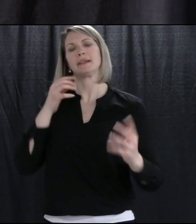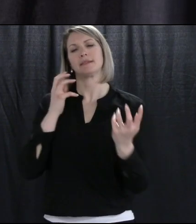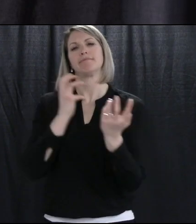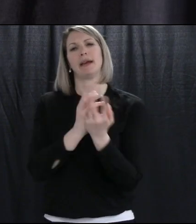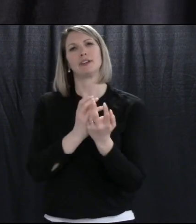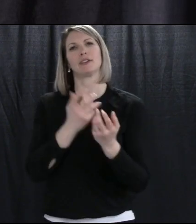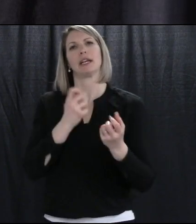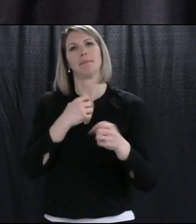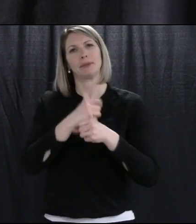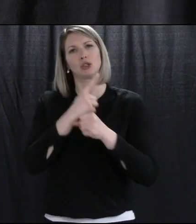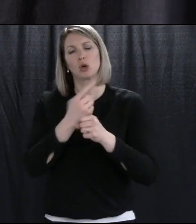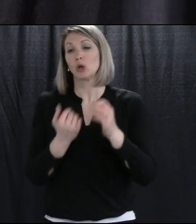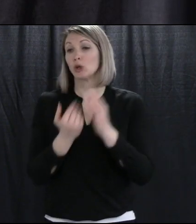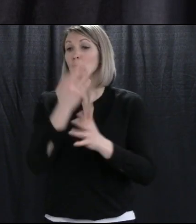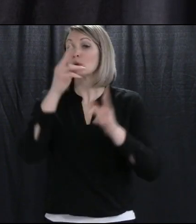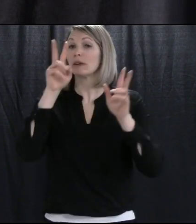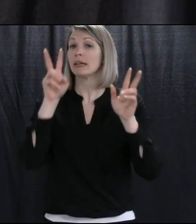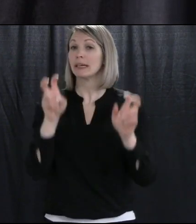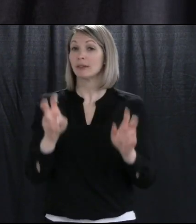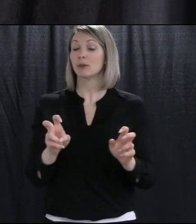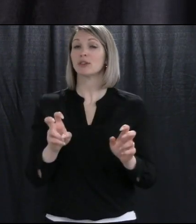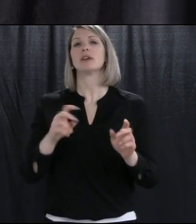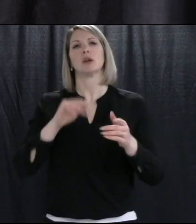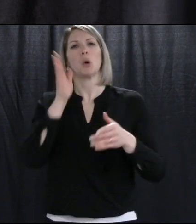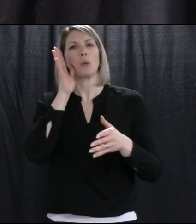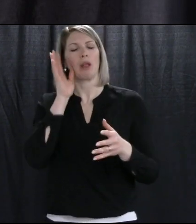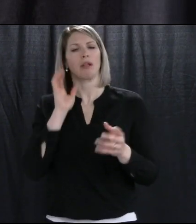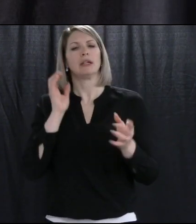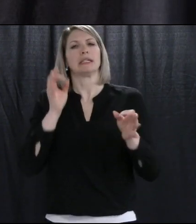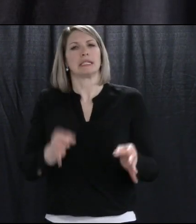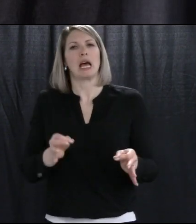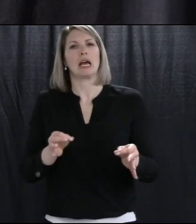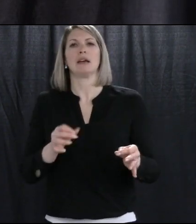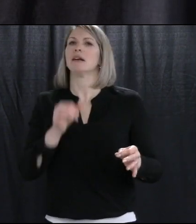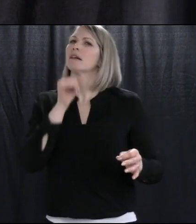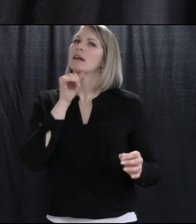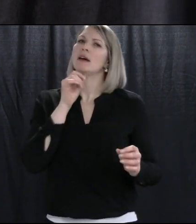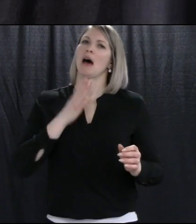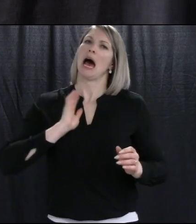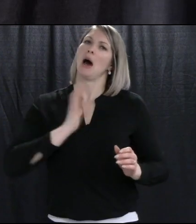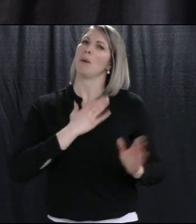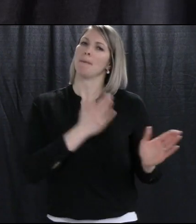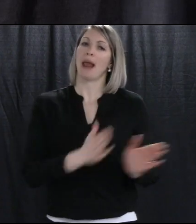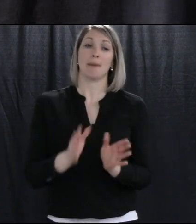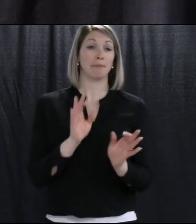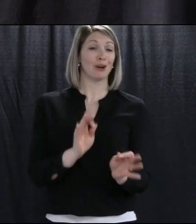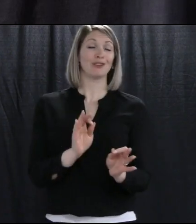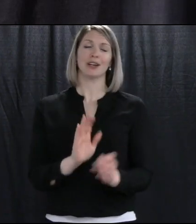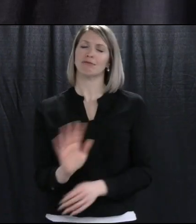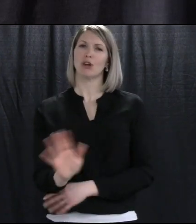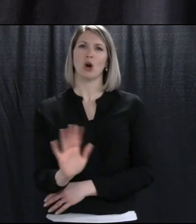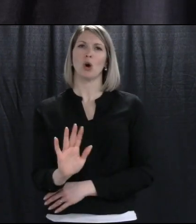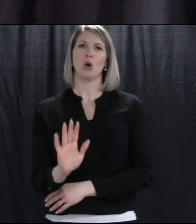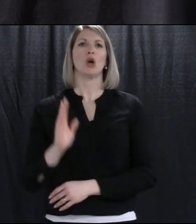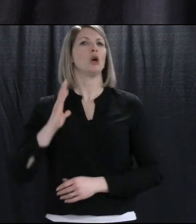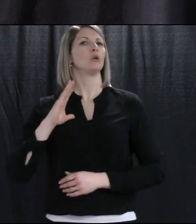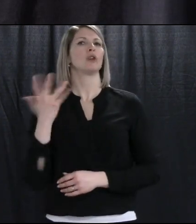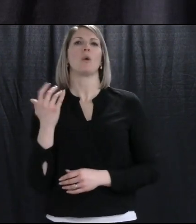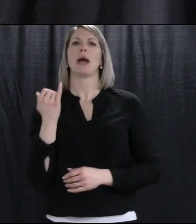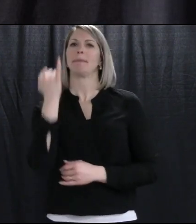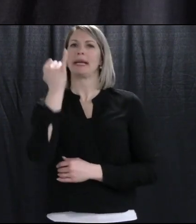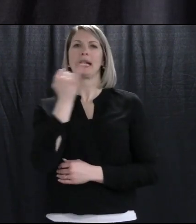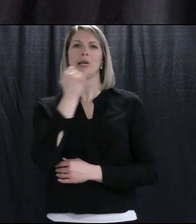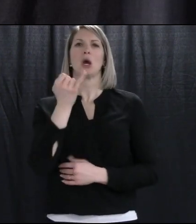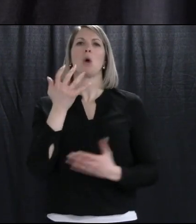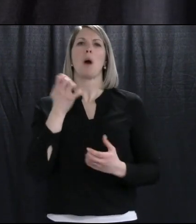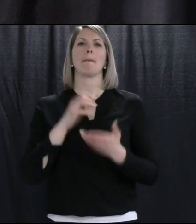challenges that arise. So it's not a perfect plan, but it's better than waiting to see what happened. We don't want to be Italy, we want to be Singapore. If I could